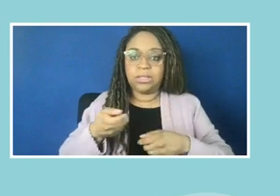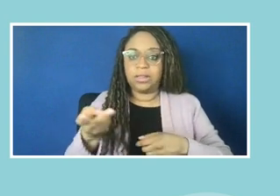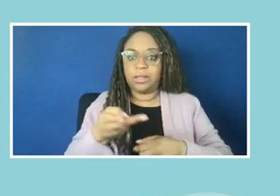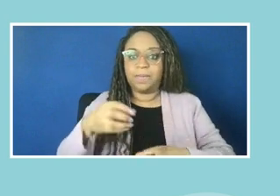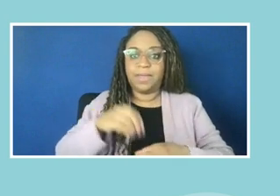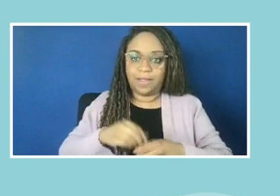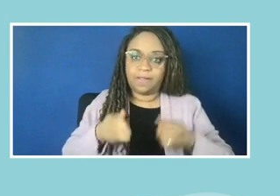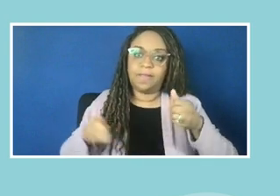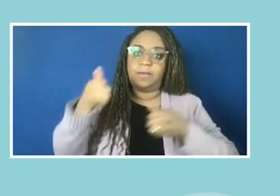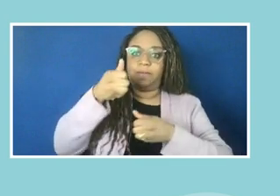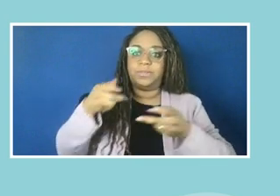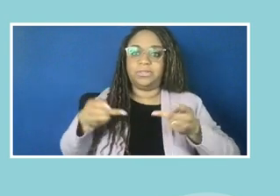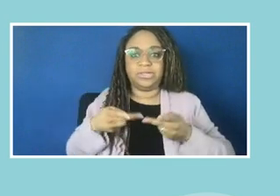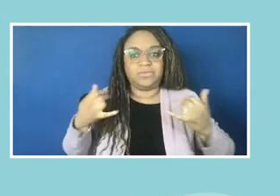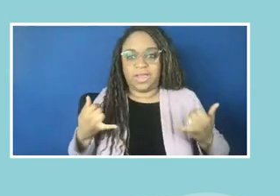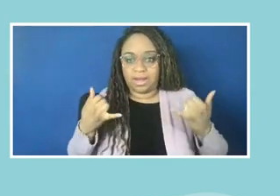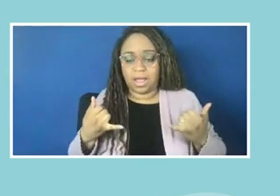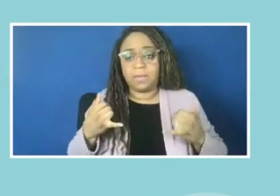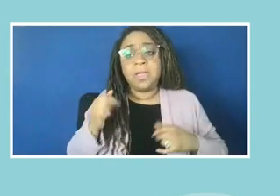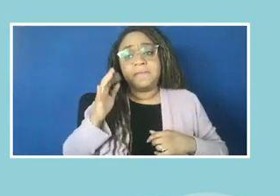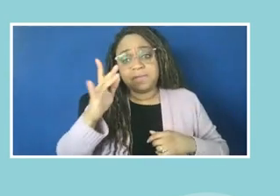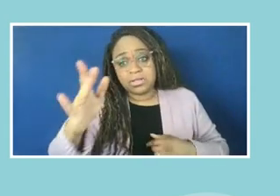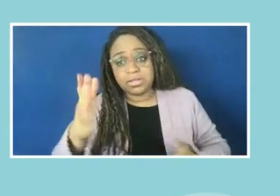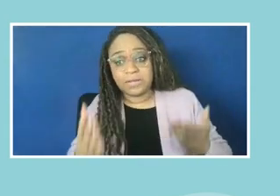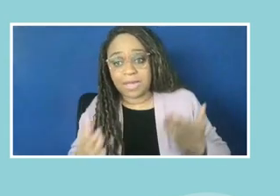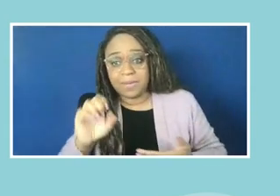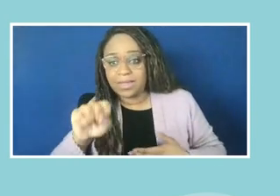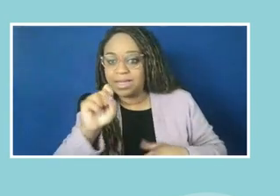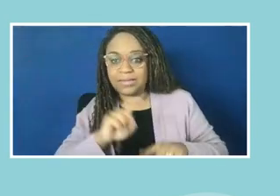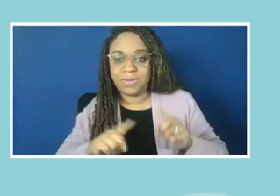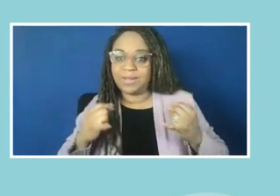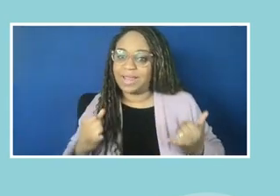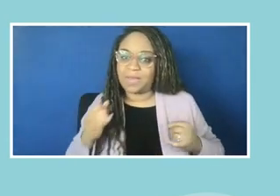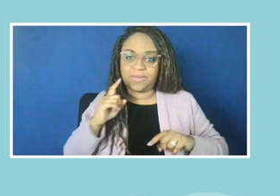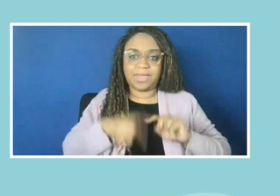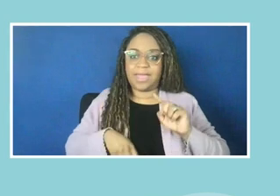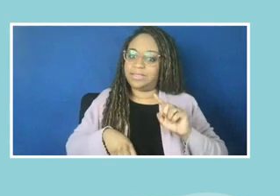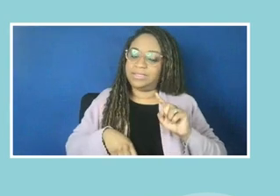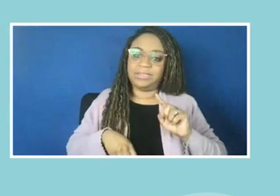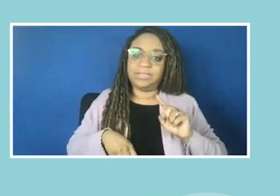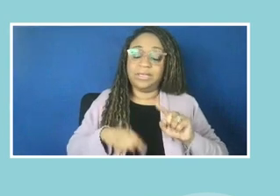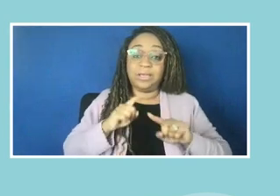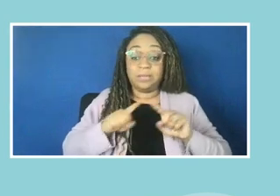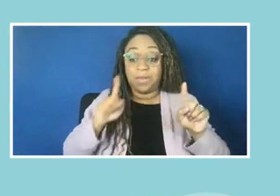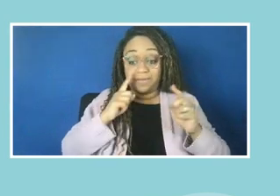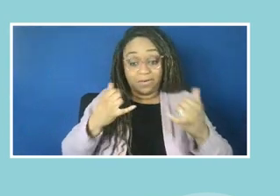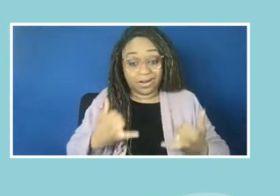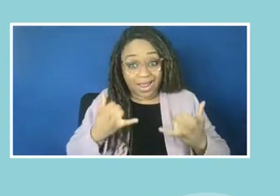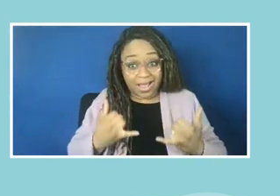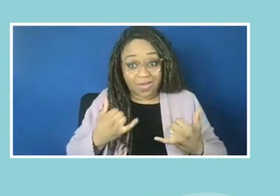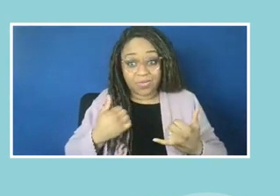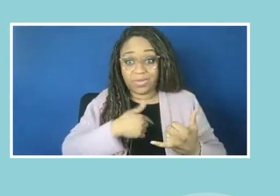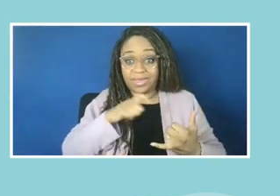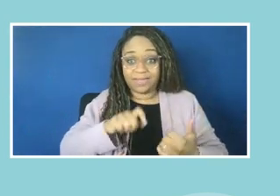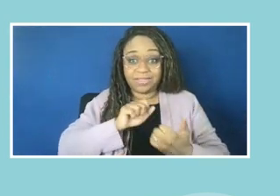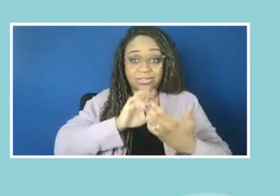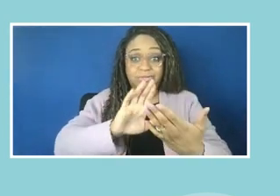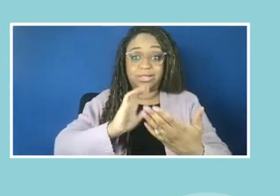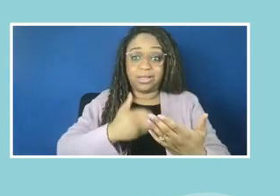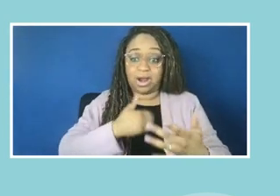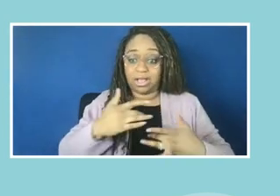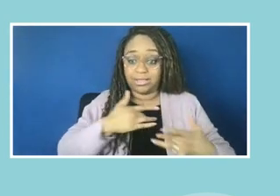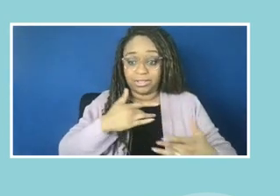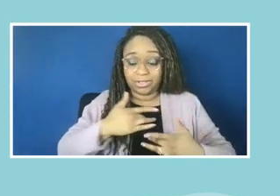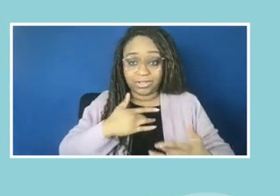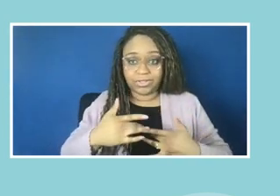the meantime, we have to address our concerns. And ladies and gentlemen, that's what Occupy was about 10 years ago, trying